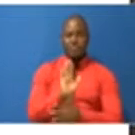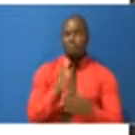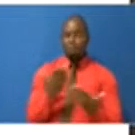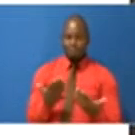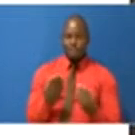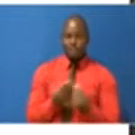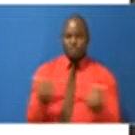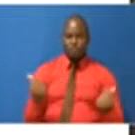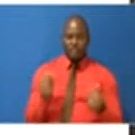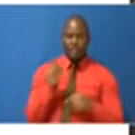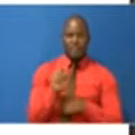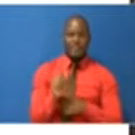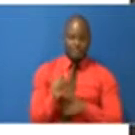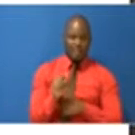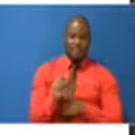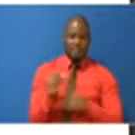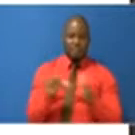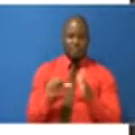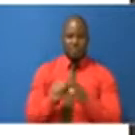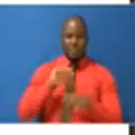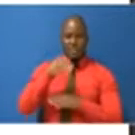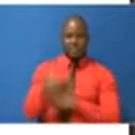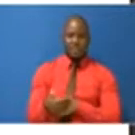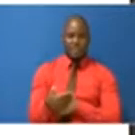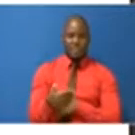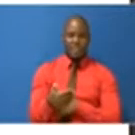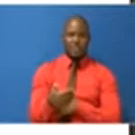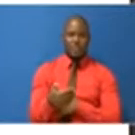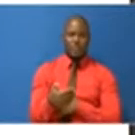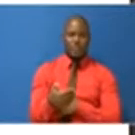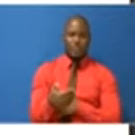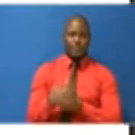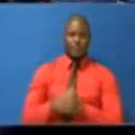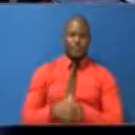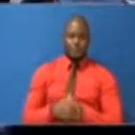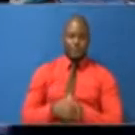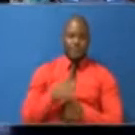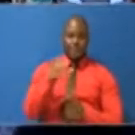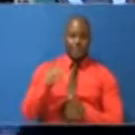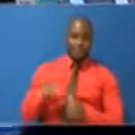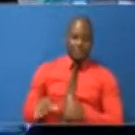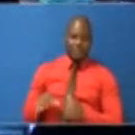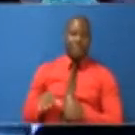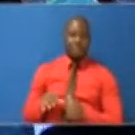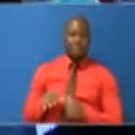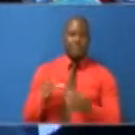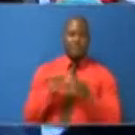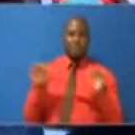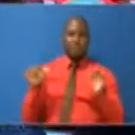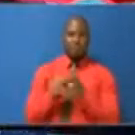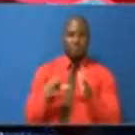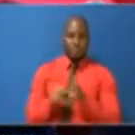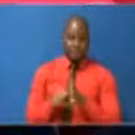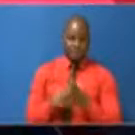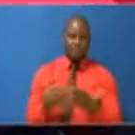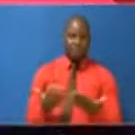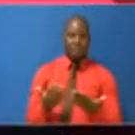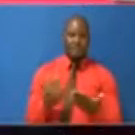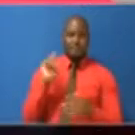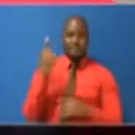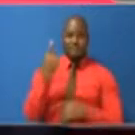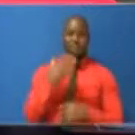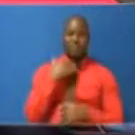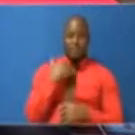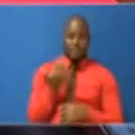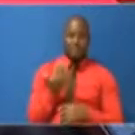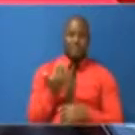to traffic snail up and the menace in the city okay so transport is a is a fairly complex issue i'll try to speak